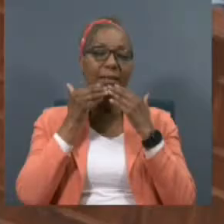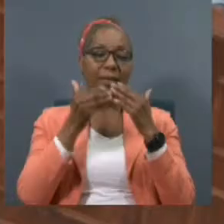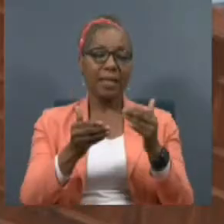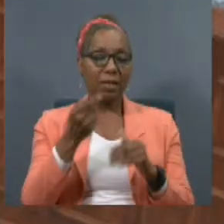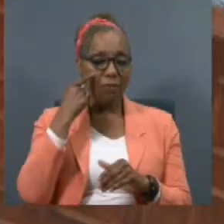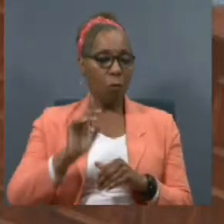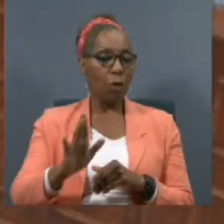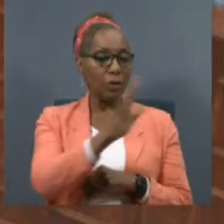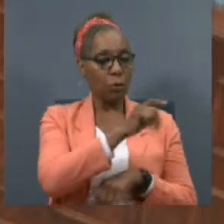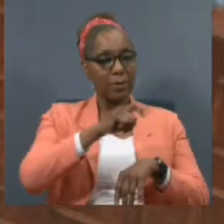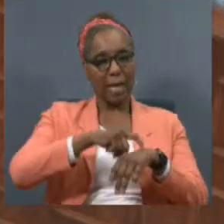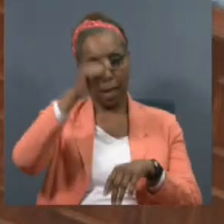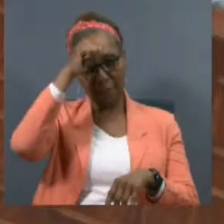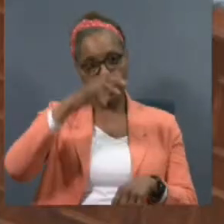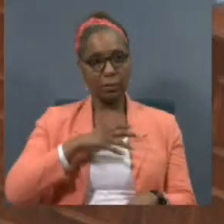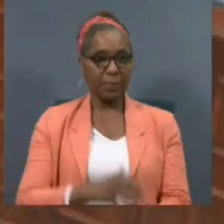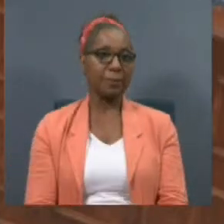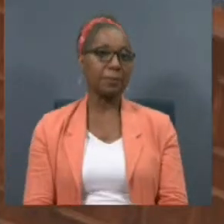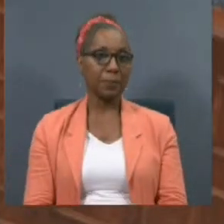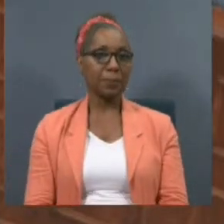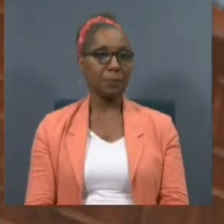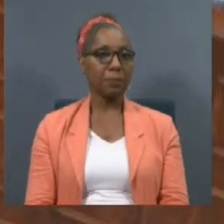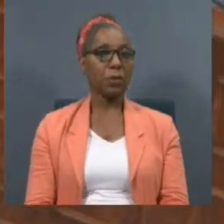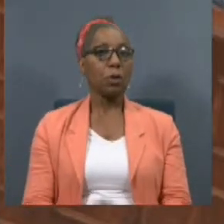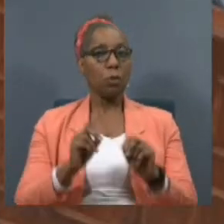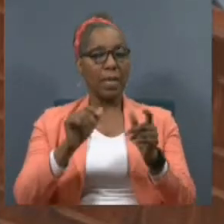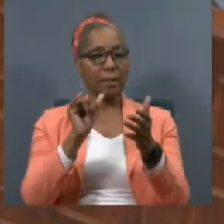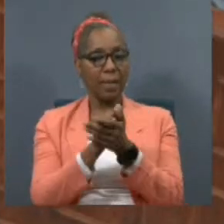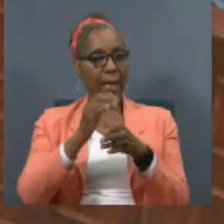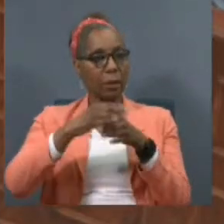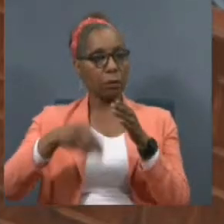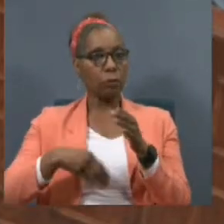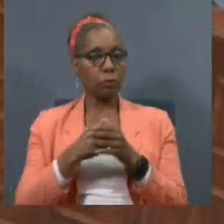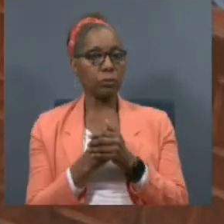gentlemen. Thank you. All right, that concludes the